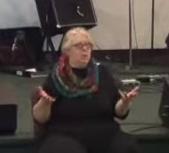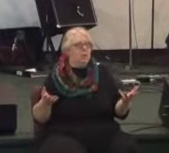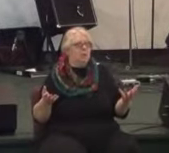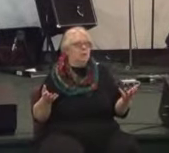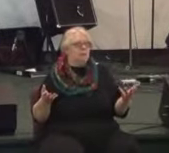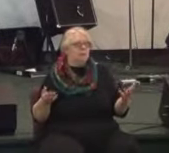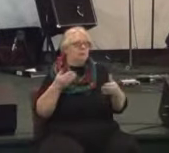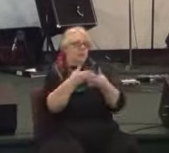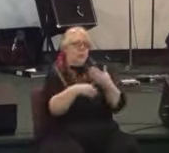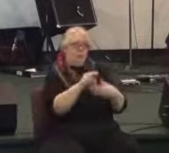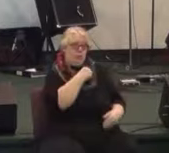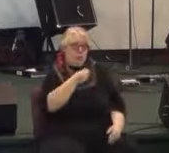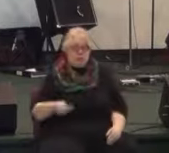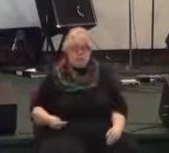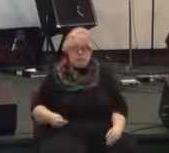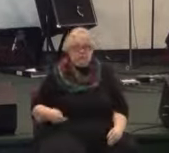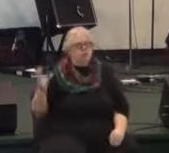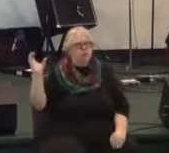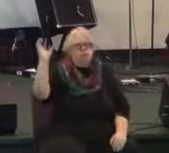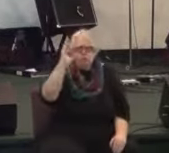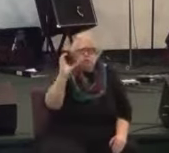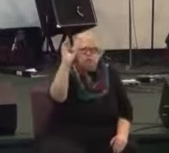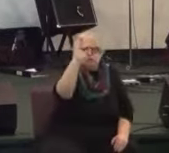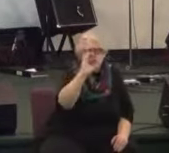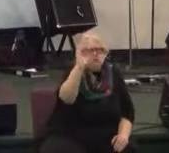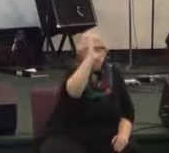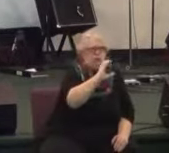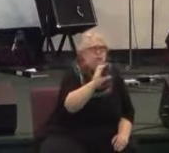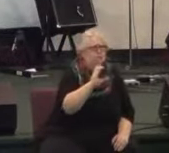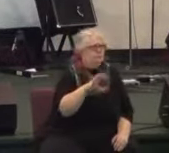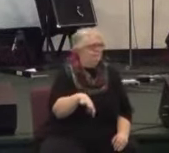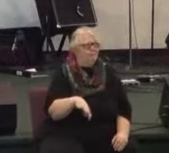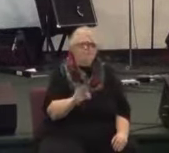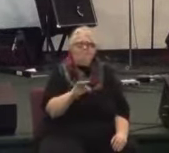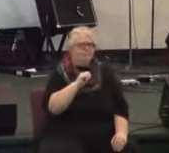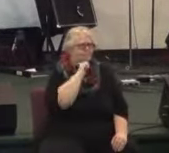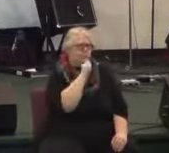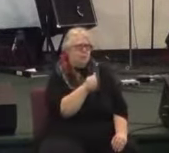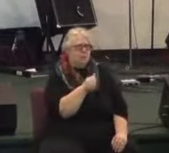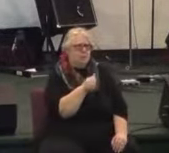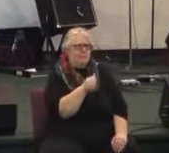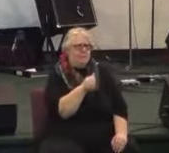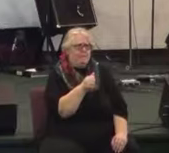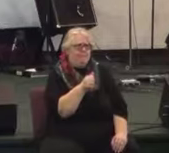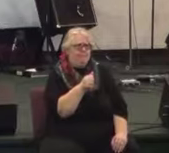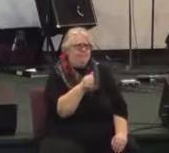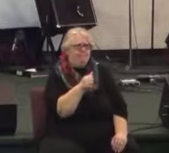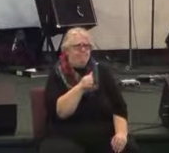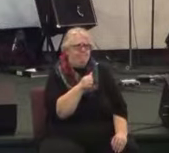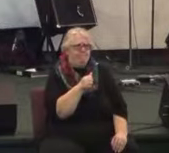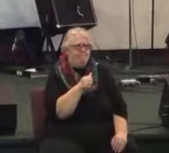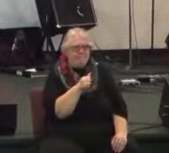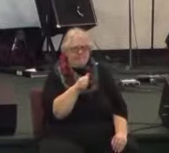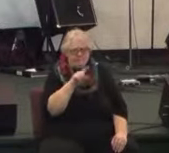Herod had a thorough search made for him and did not find him, he cross-examined the guards